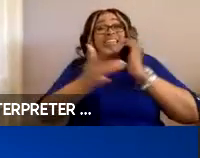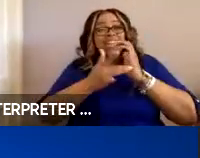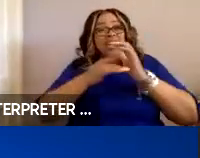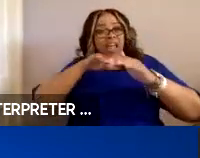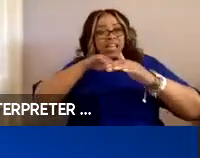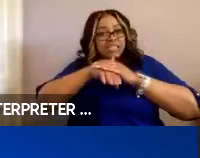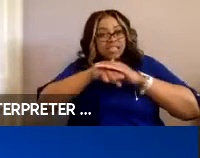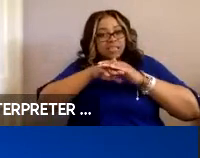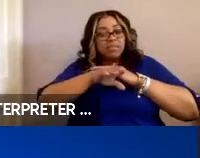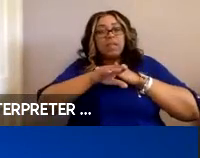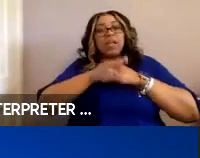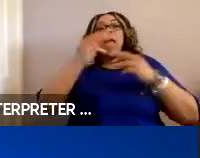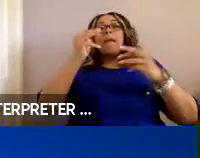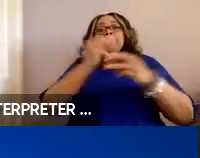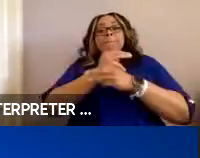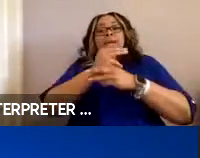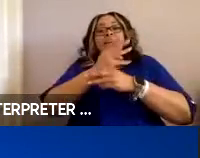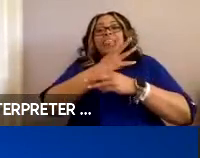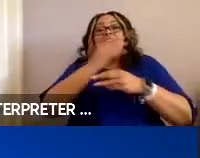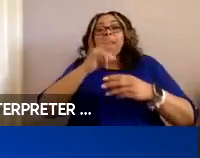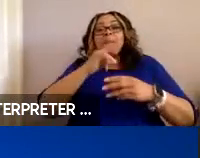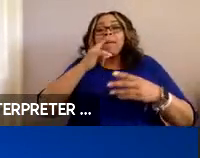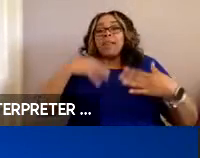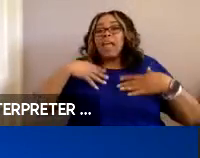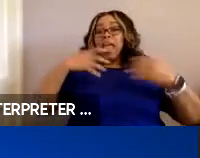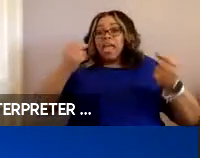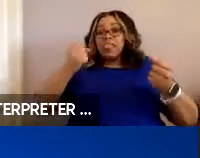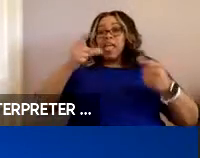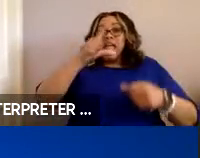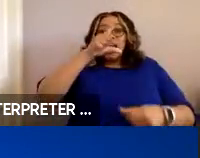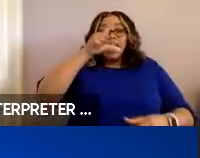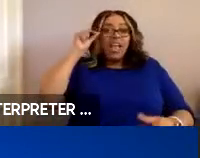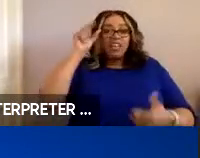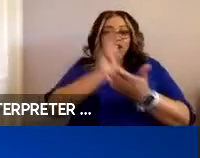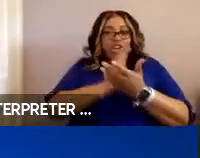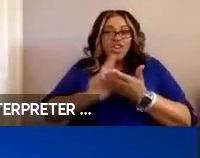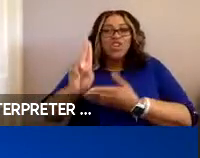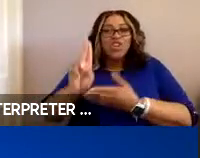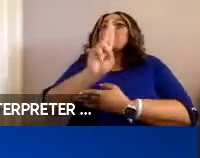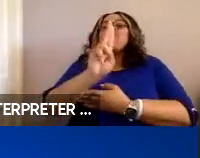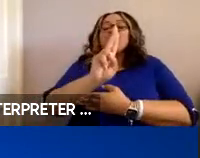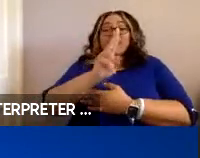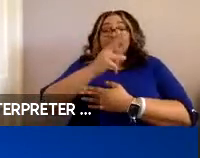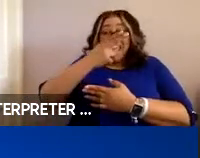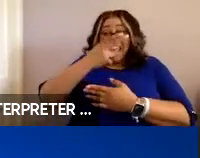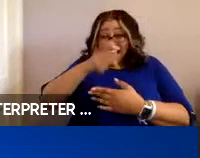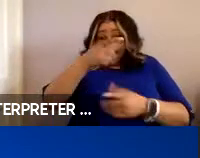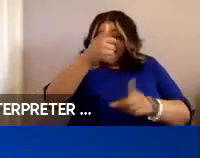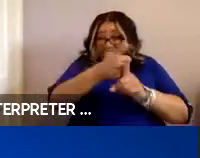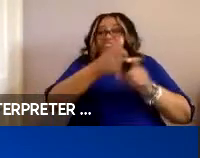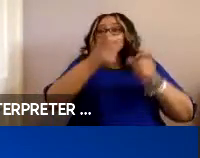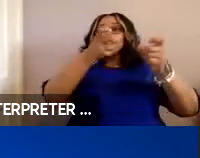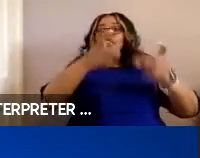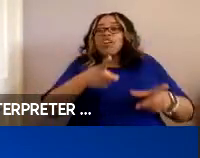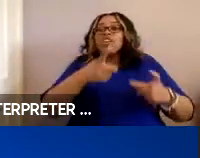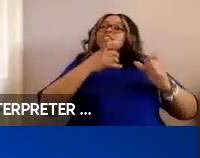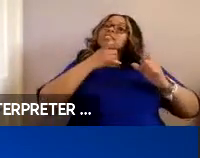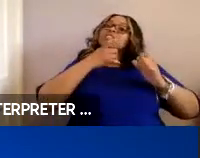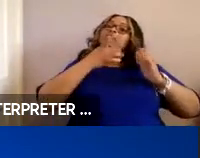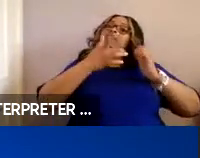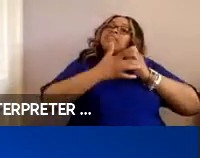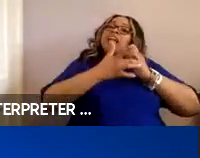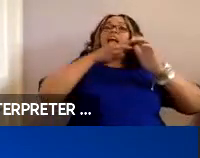Accessibility, Mathematics, and Public Health at Gallaudet University, and he is the director of the Technology Access